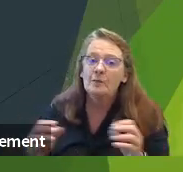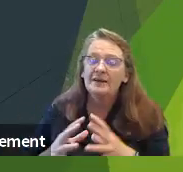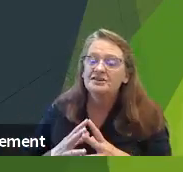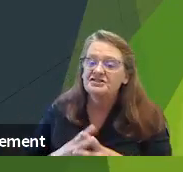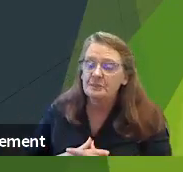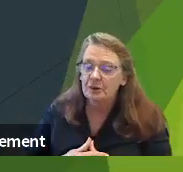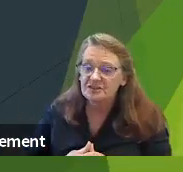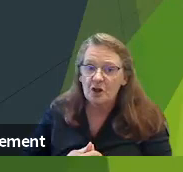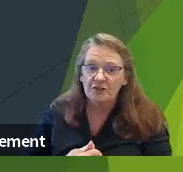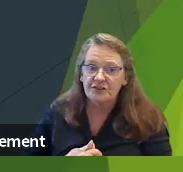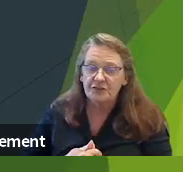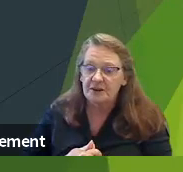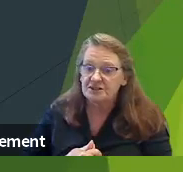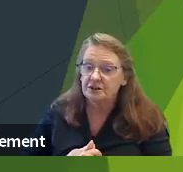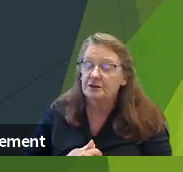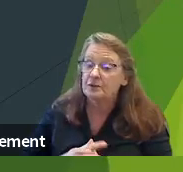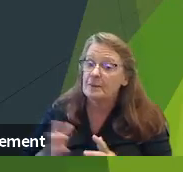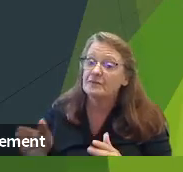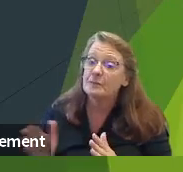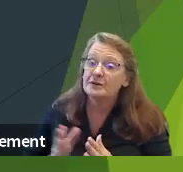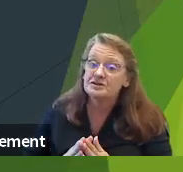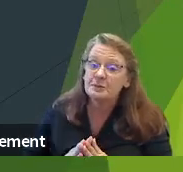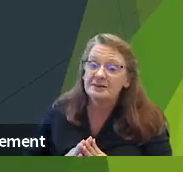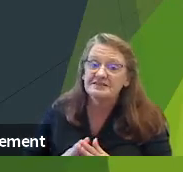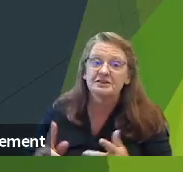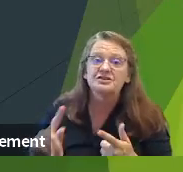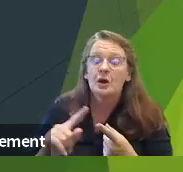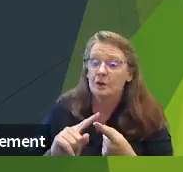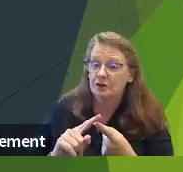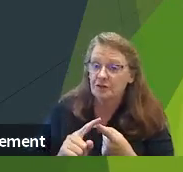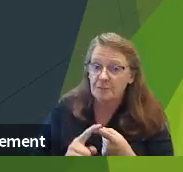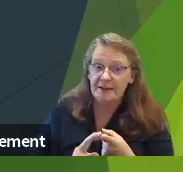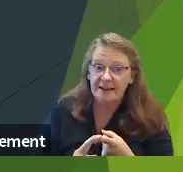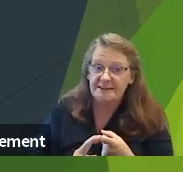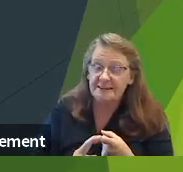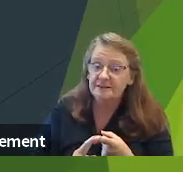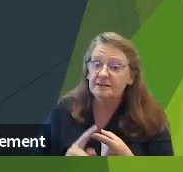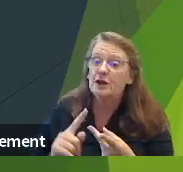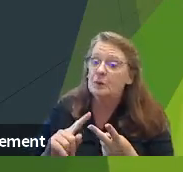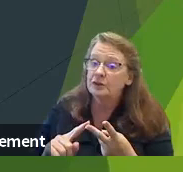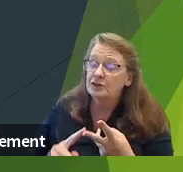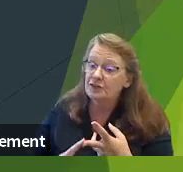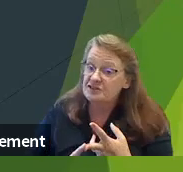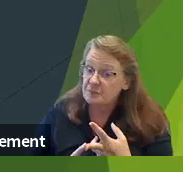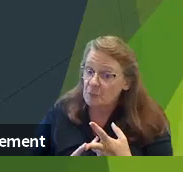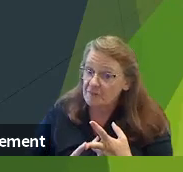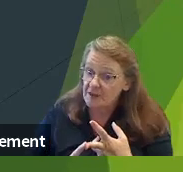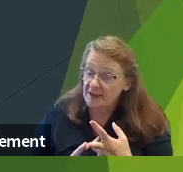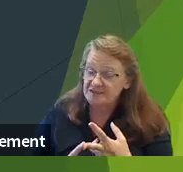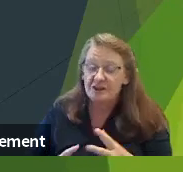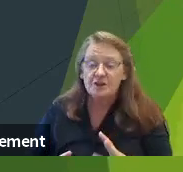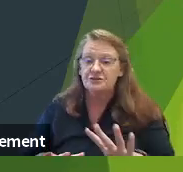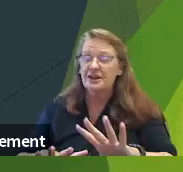Now, how am I going to summarize all this information? Remember, from pre-interpreting skills, we look for the main idea, we look for the